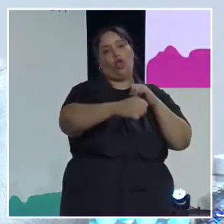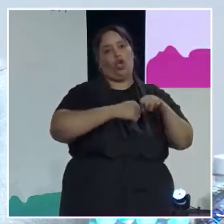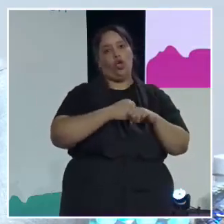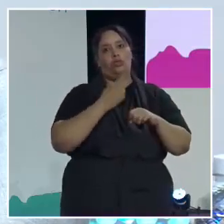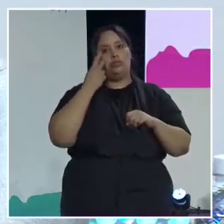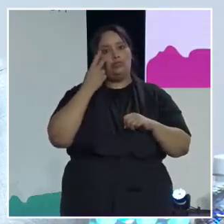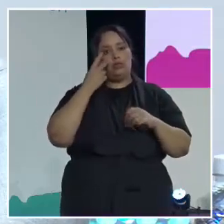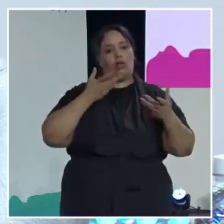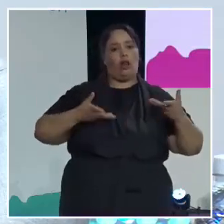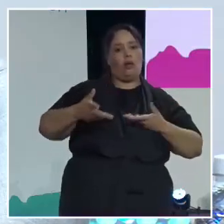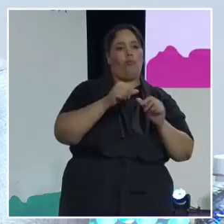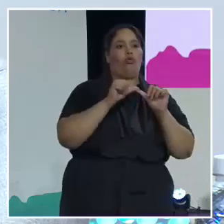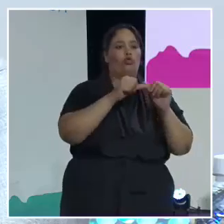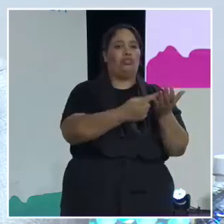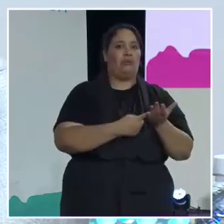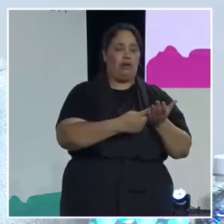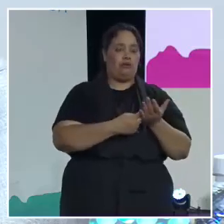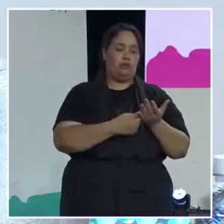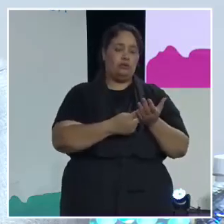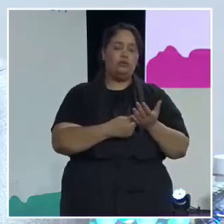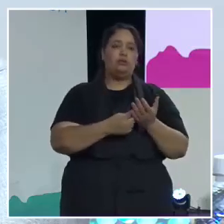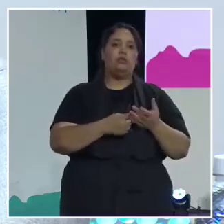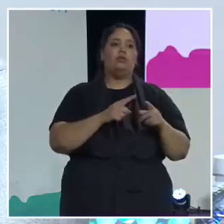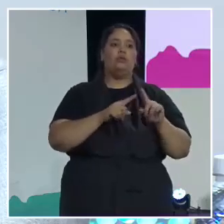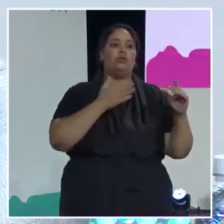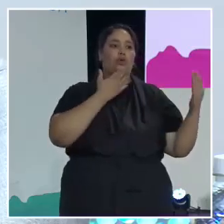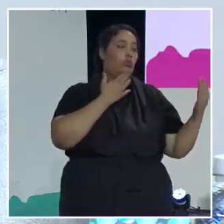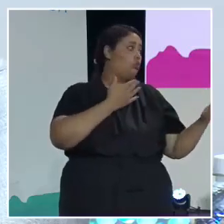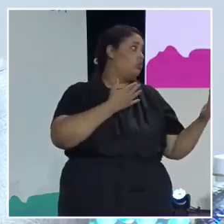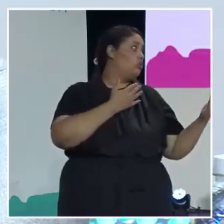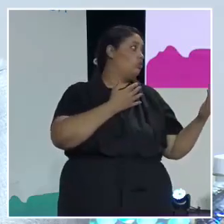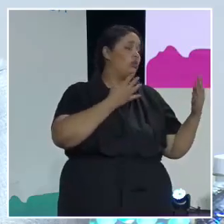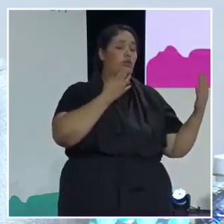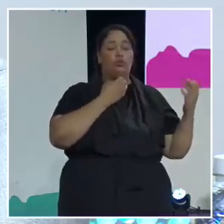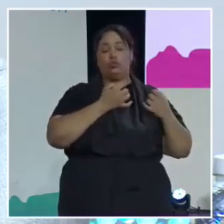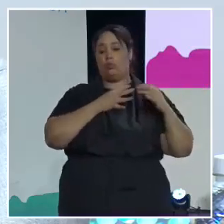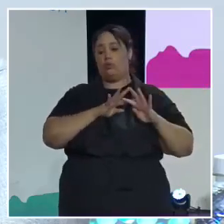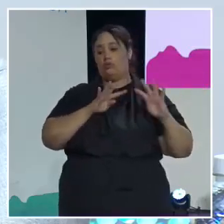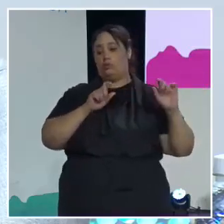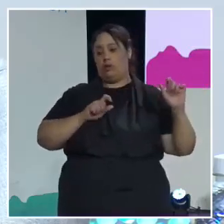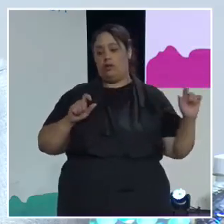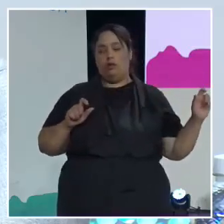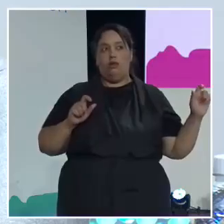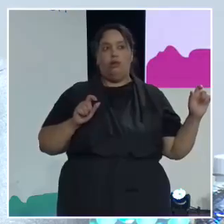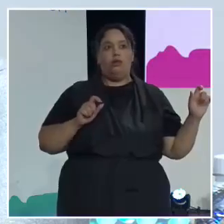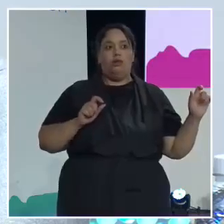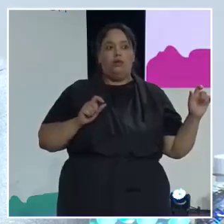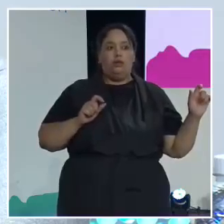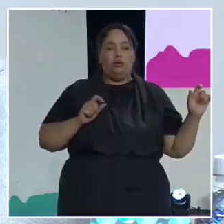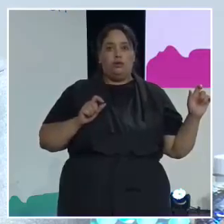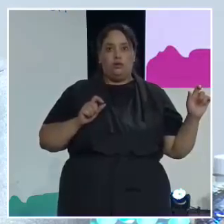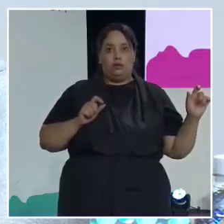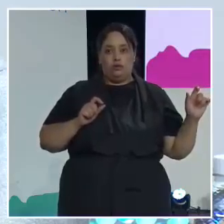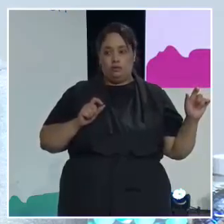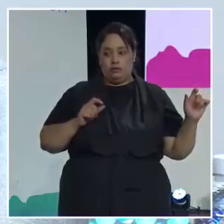the debate and lead the discussion so as to unleash the full potential of PDB. Thank you so much. I want to invite everybody to give a big